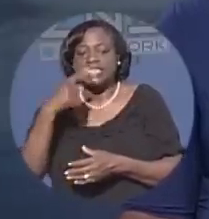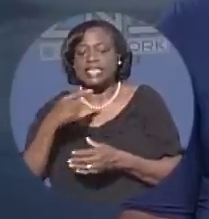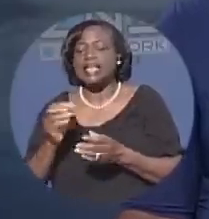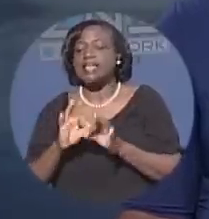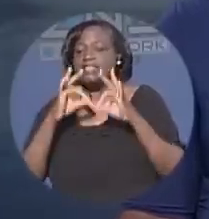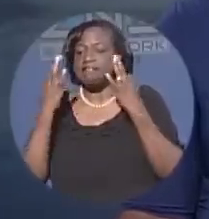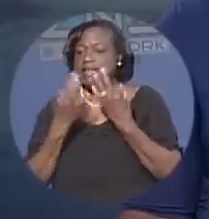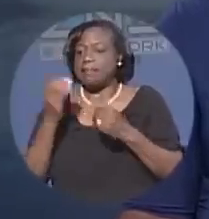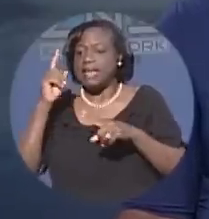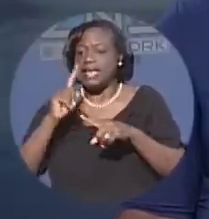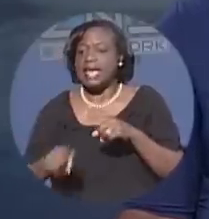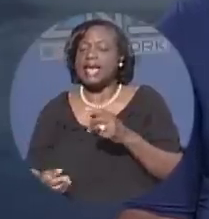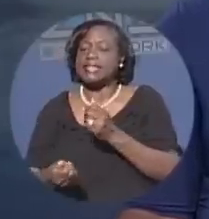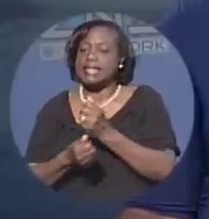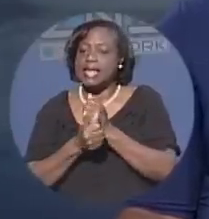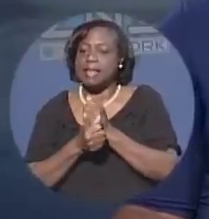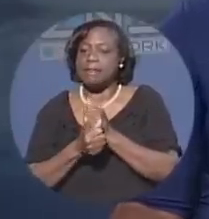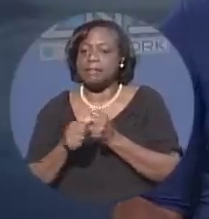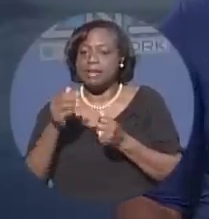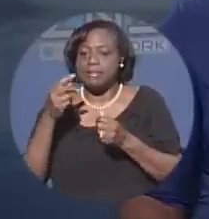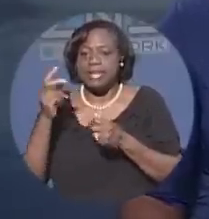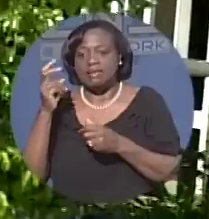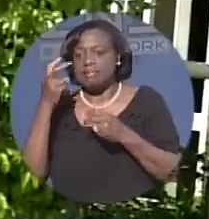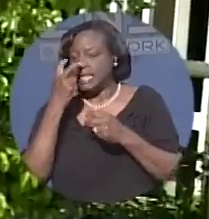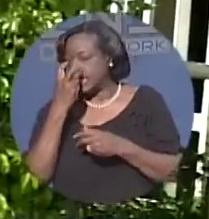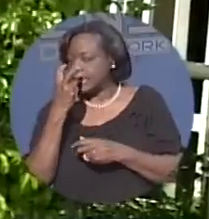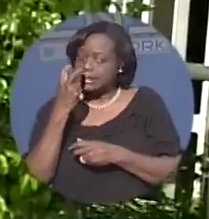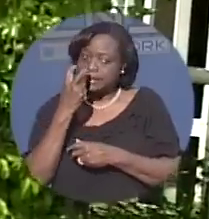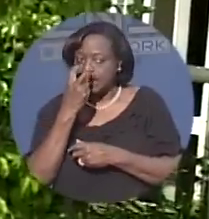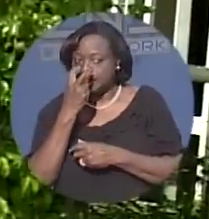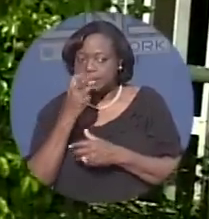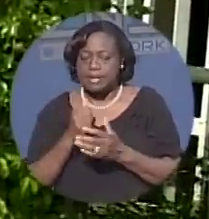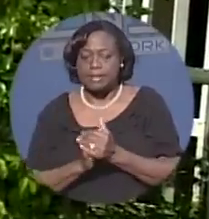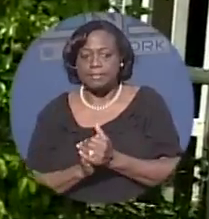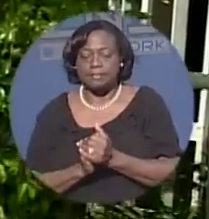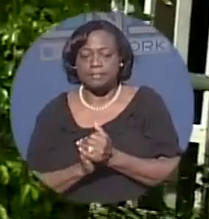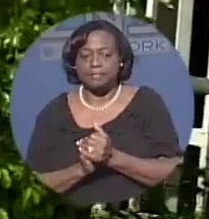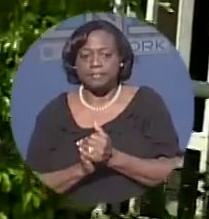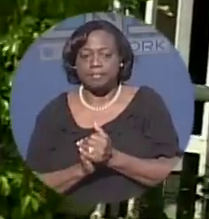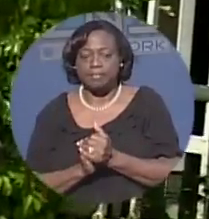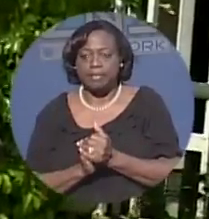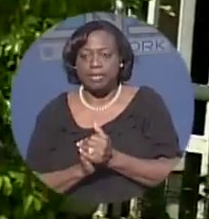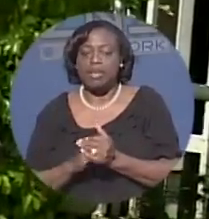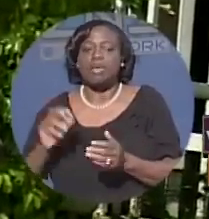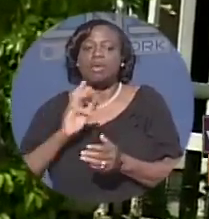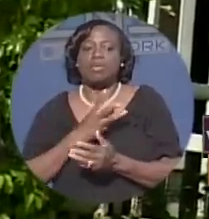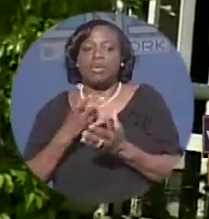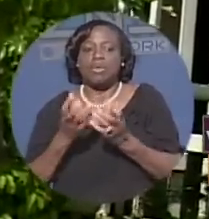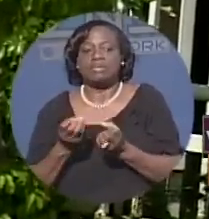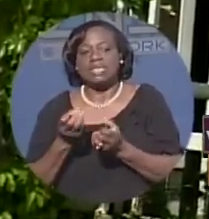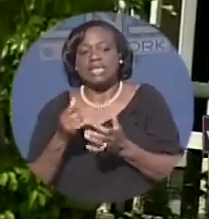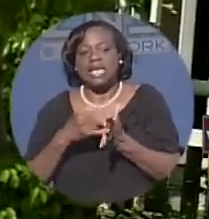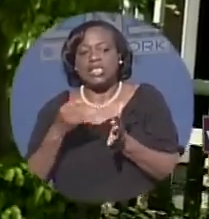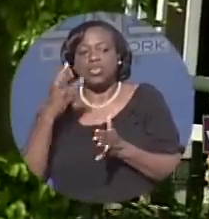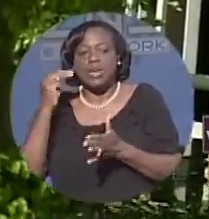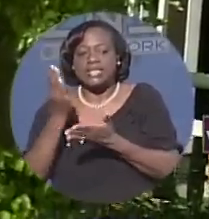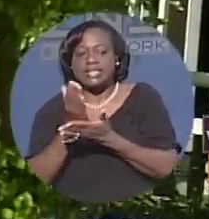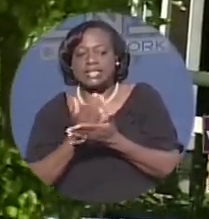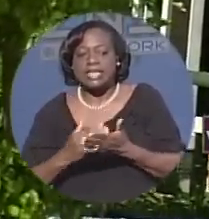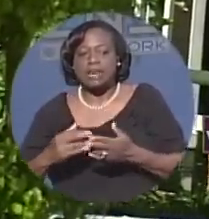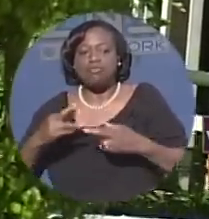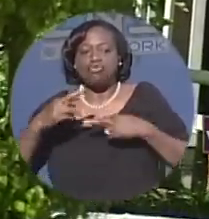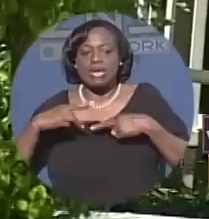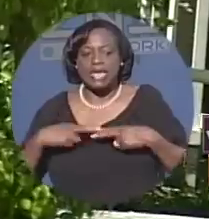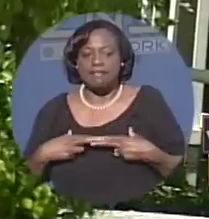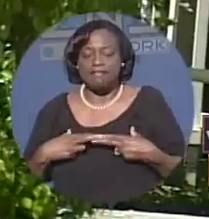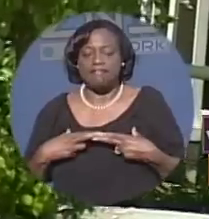still can't help but be skeptical. Well, it was some relief, actually. It was all